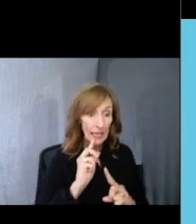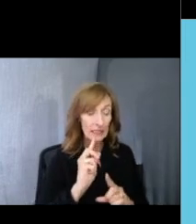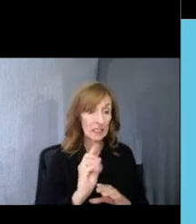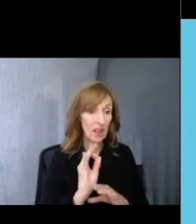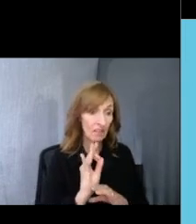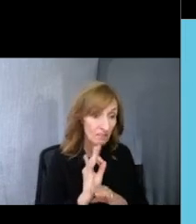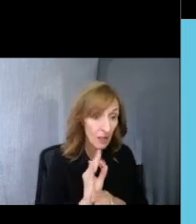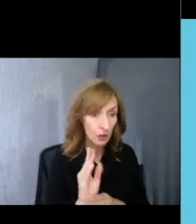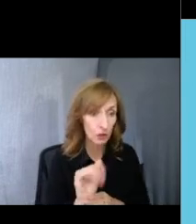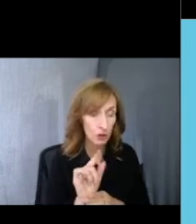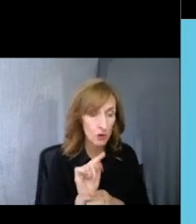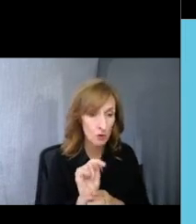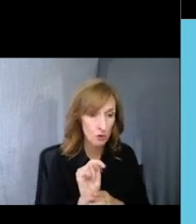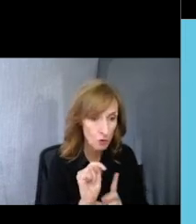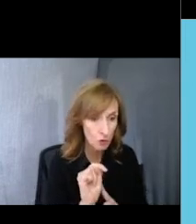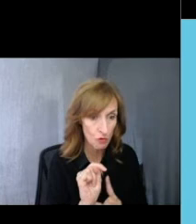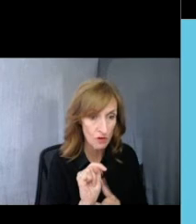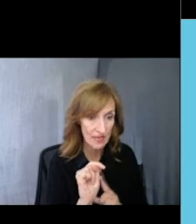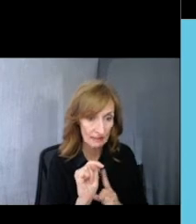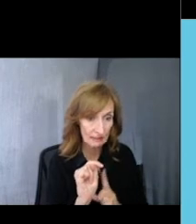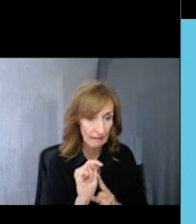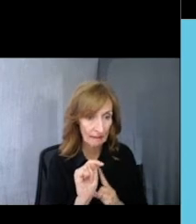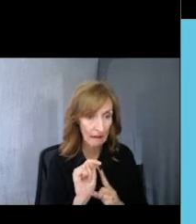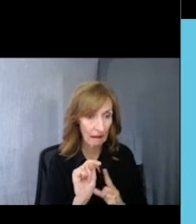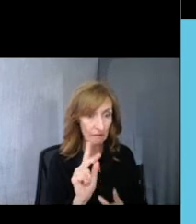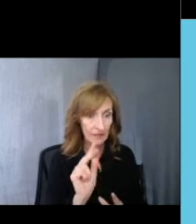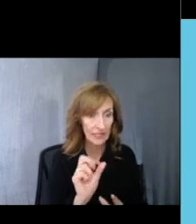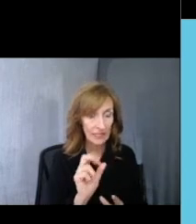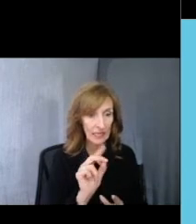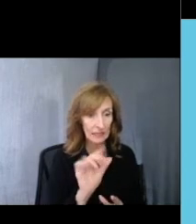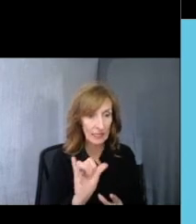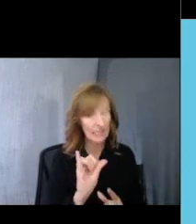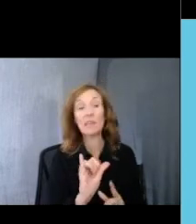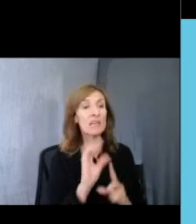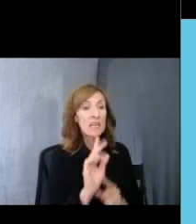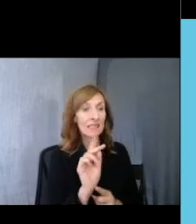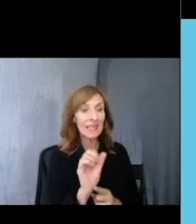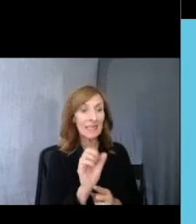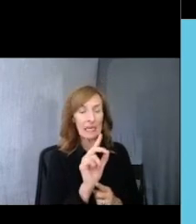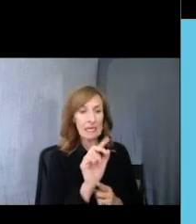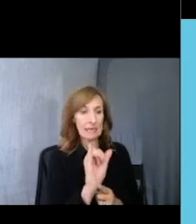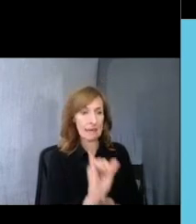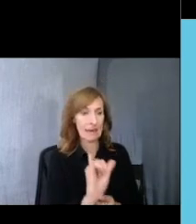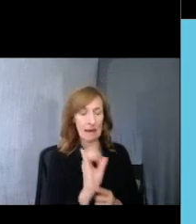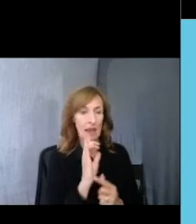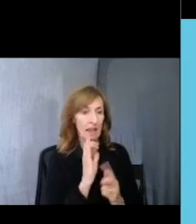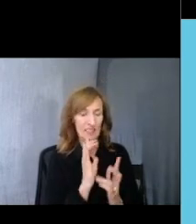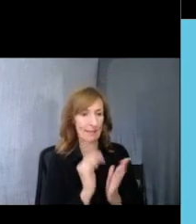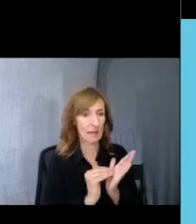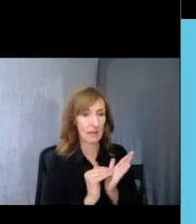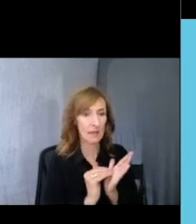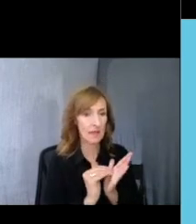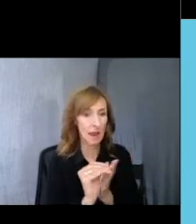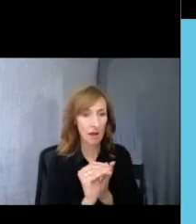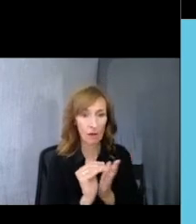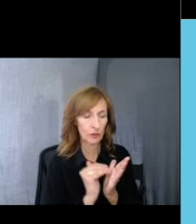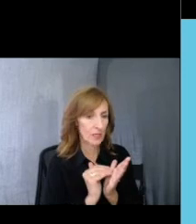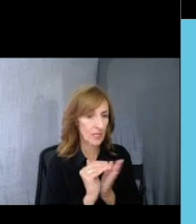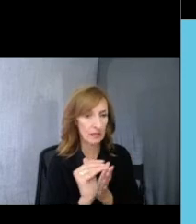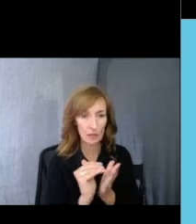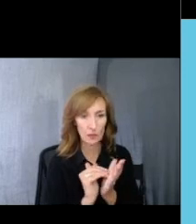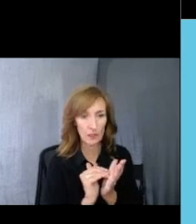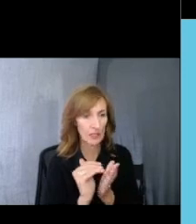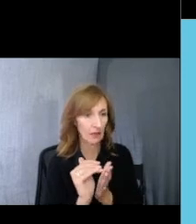of thousands and thousands of nephrons. And the nephrons are actually a little bit different size, but the only 2 things that you need to